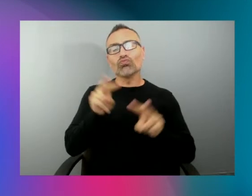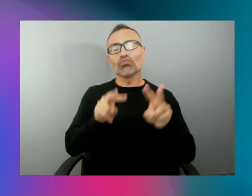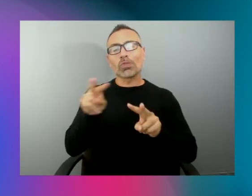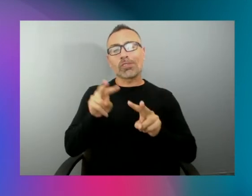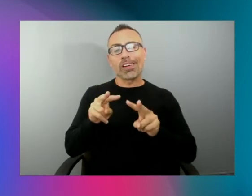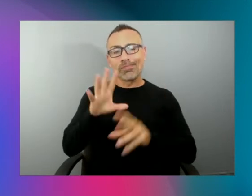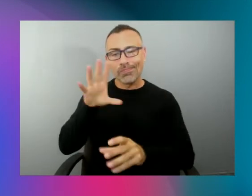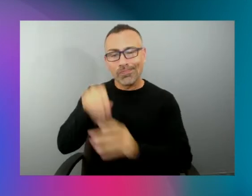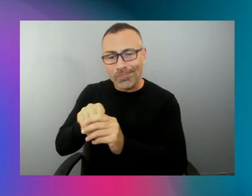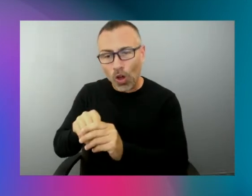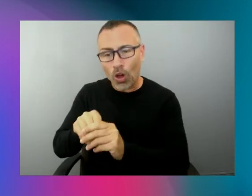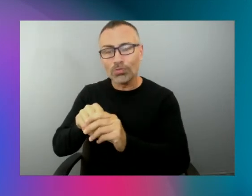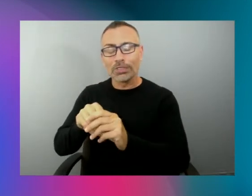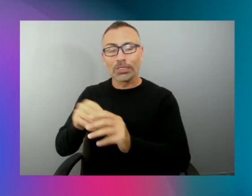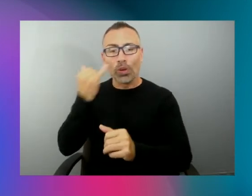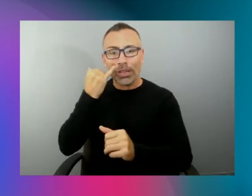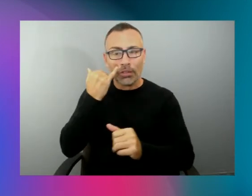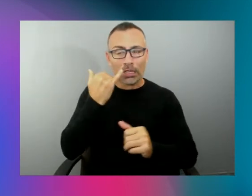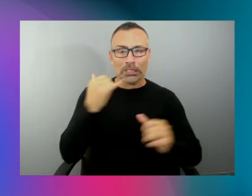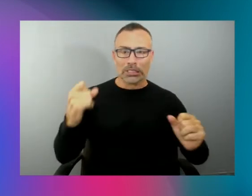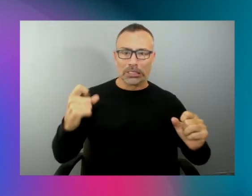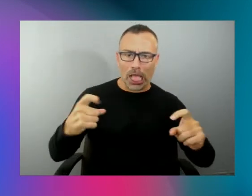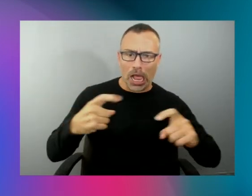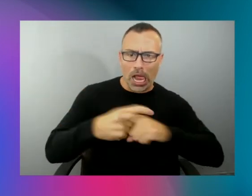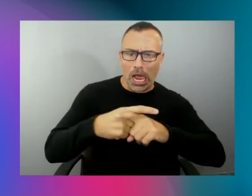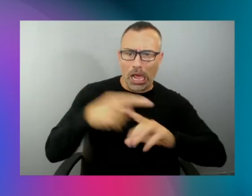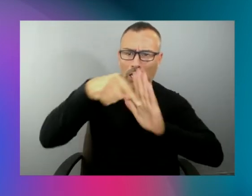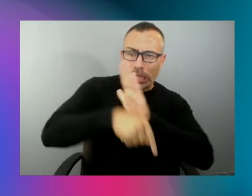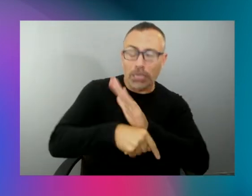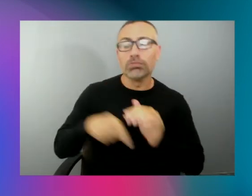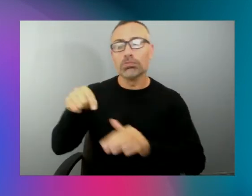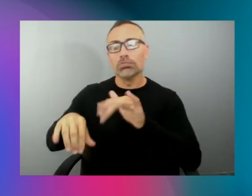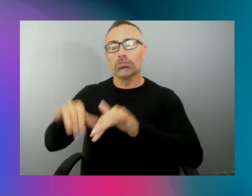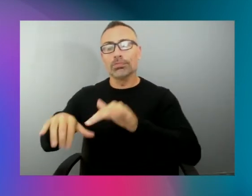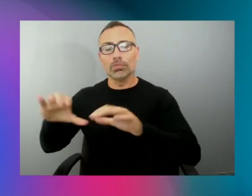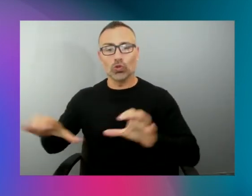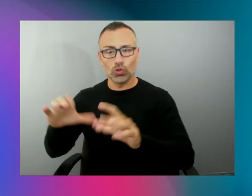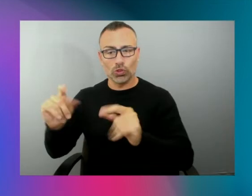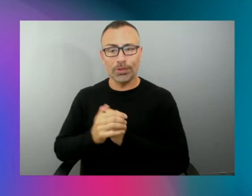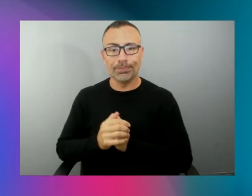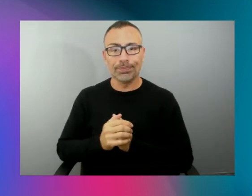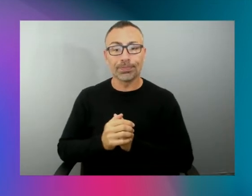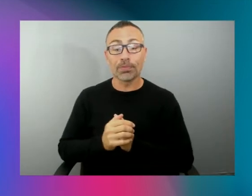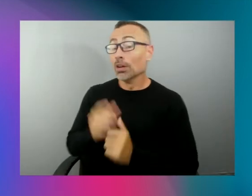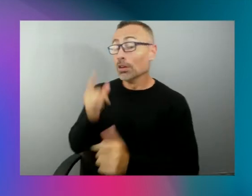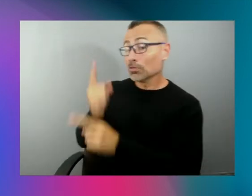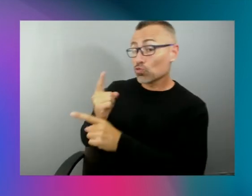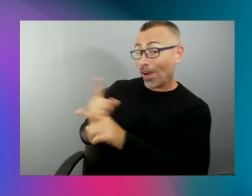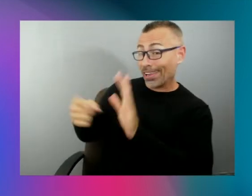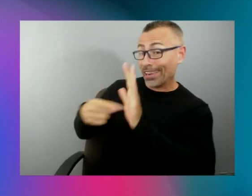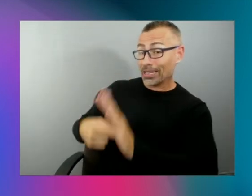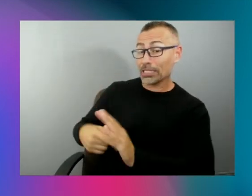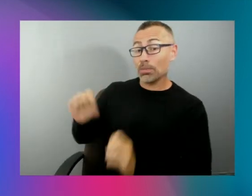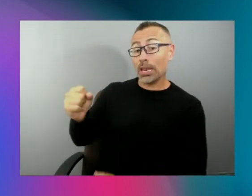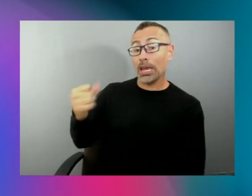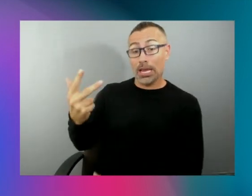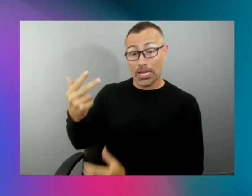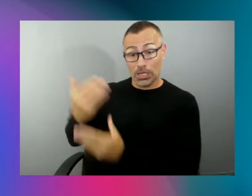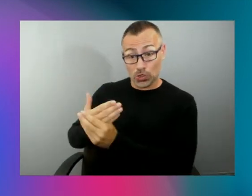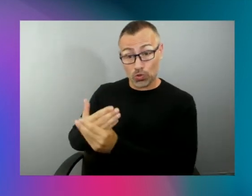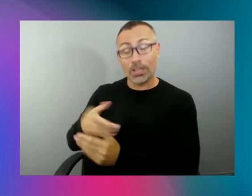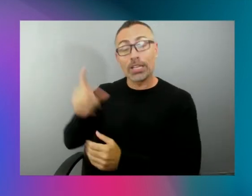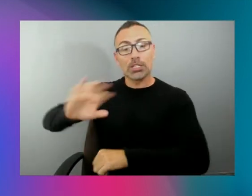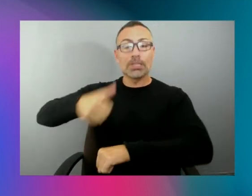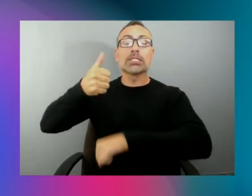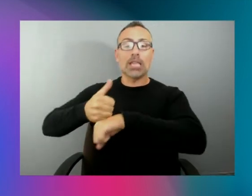things or deeper. Yeah, for example, I'll give an example, right? S3 encryption, it must be enabled always. So you can do the auto